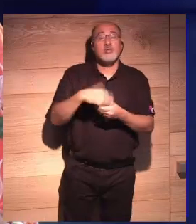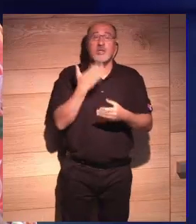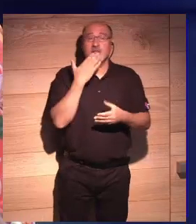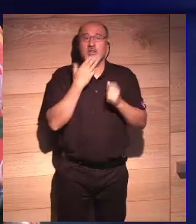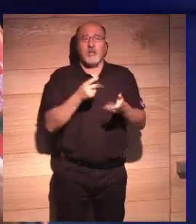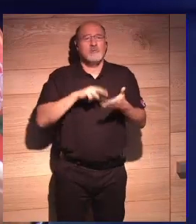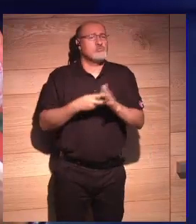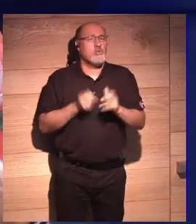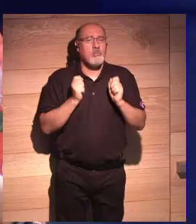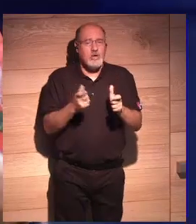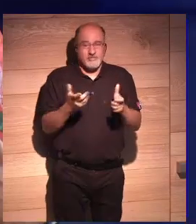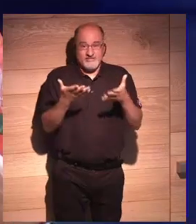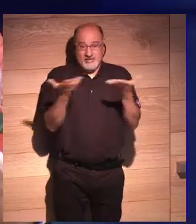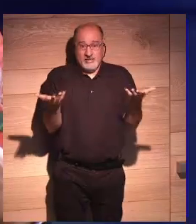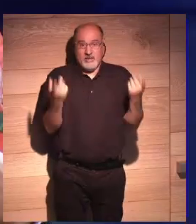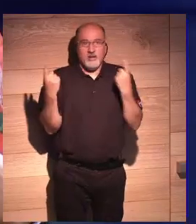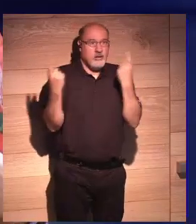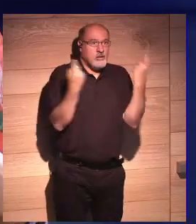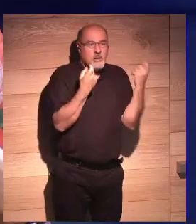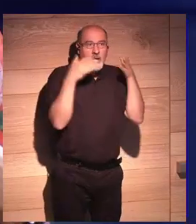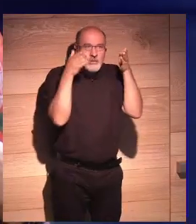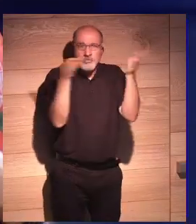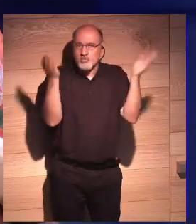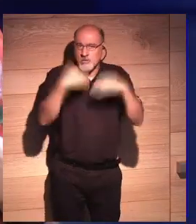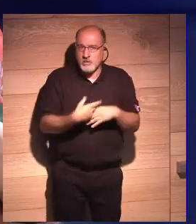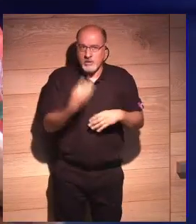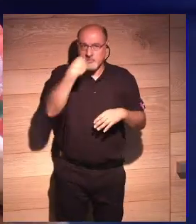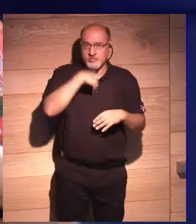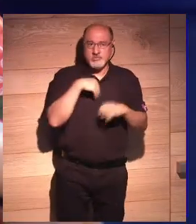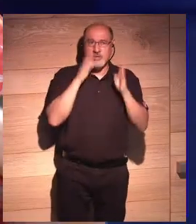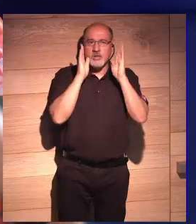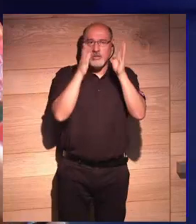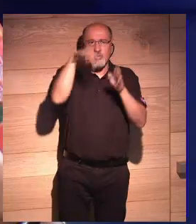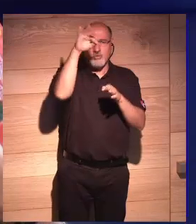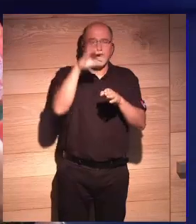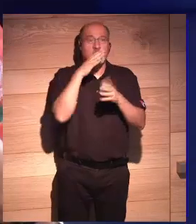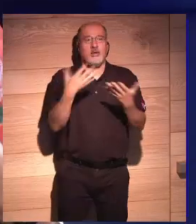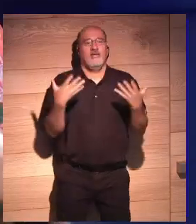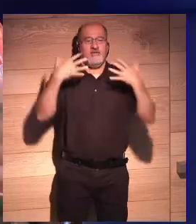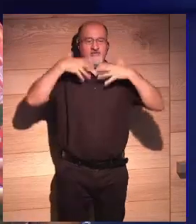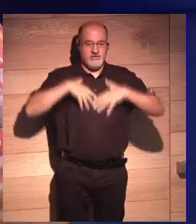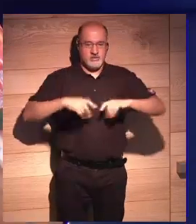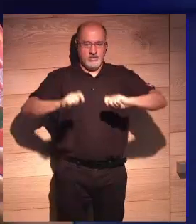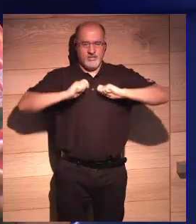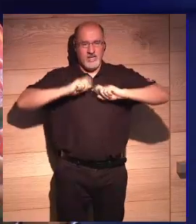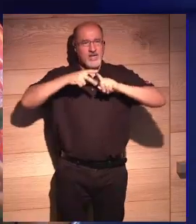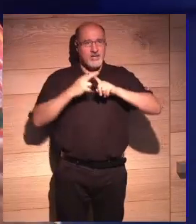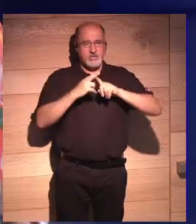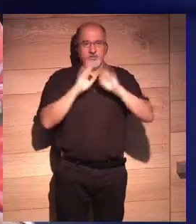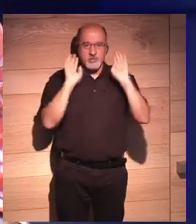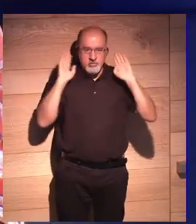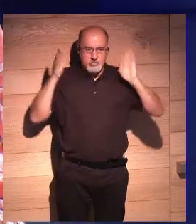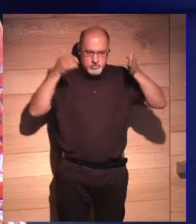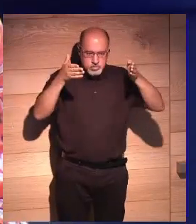the entertainment industry and content generation industry. We have to tackle that attention deficit. We need to create